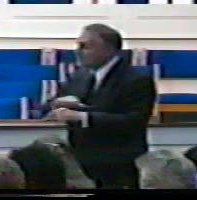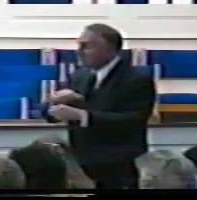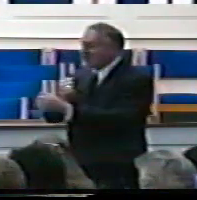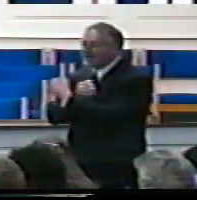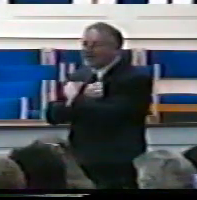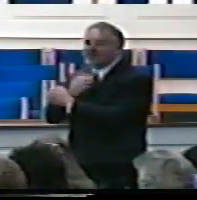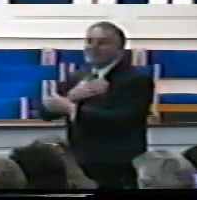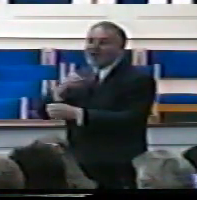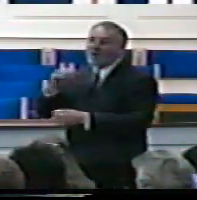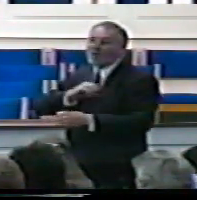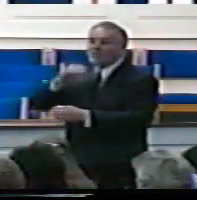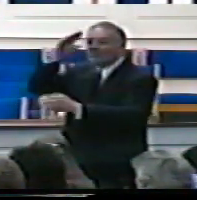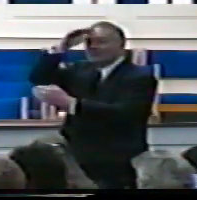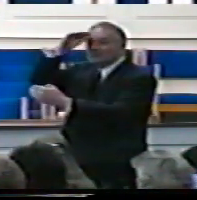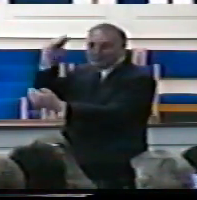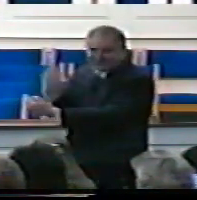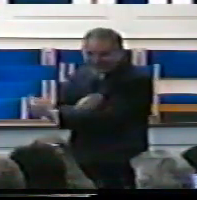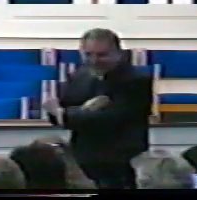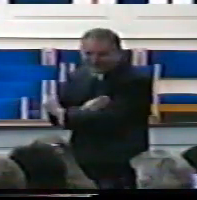own son.